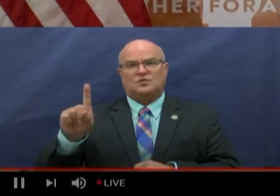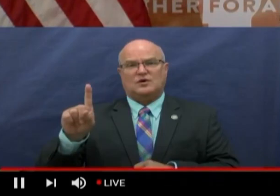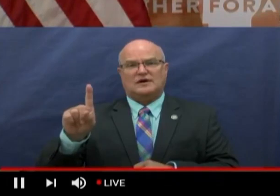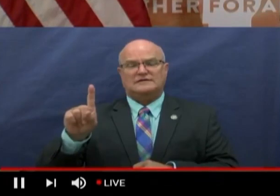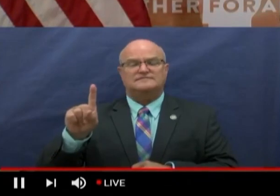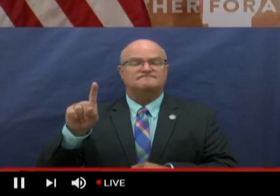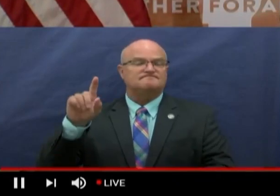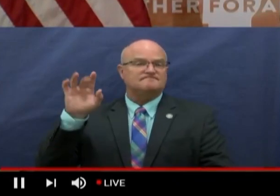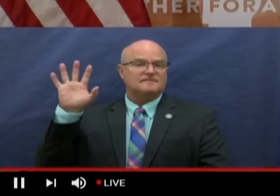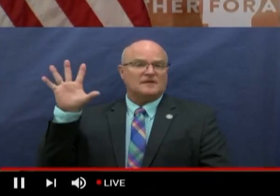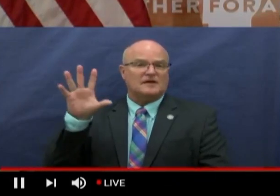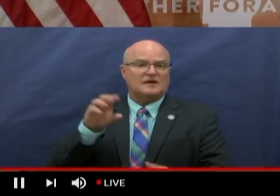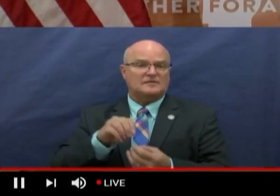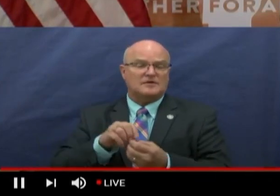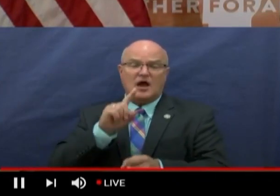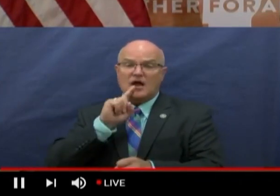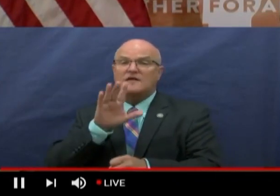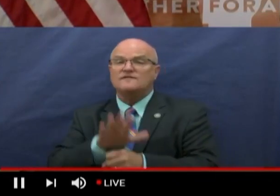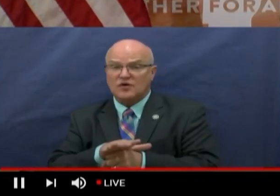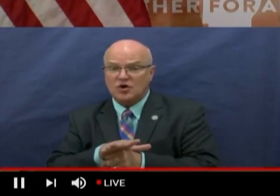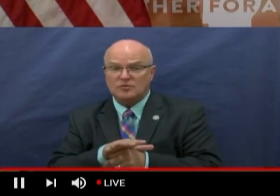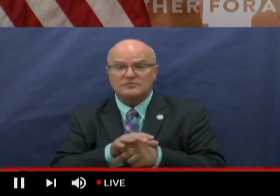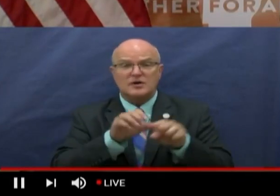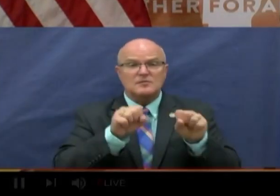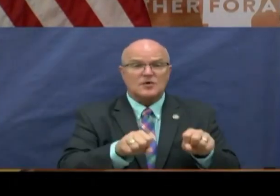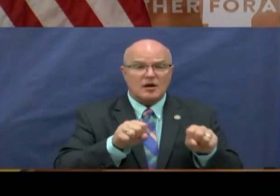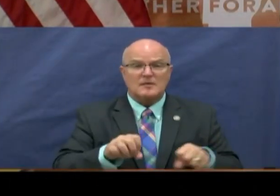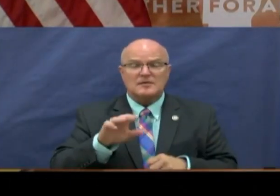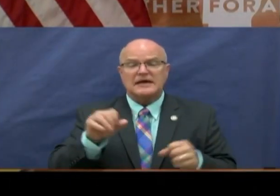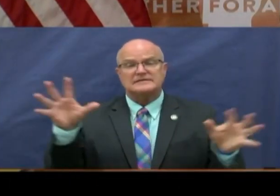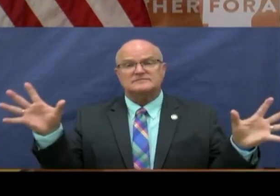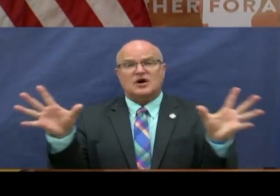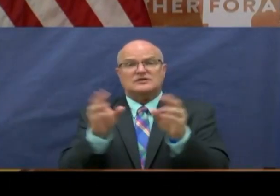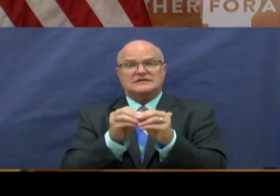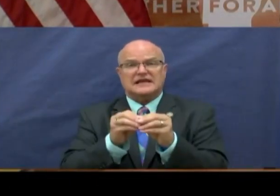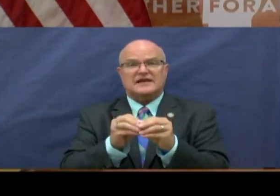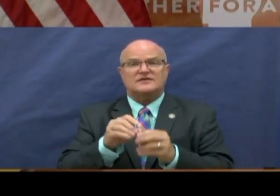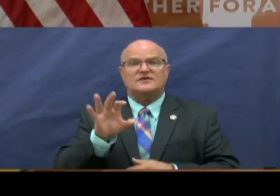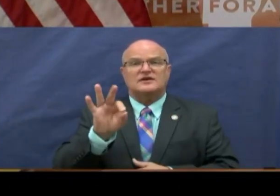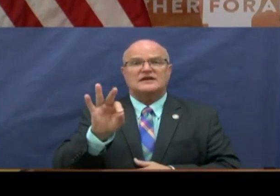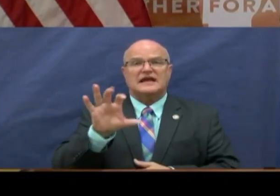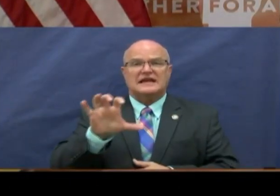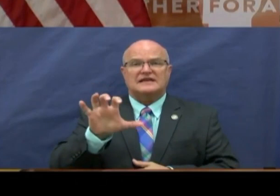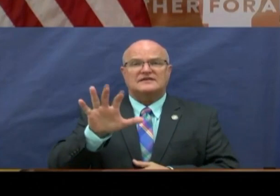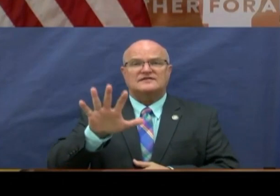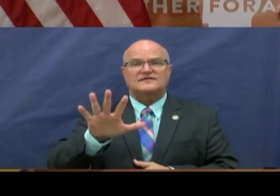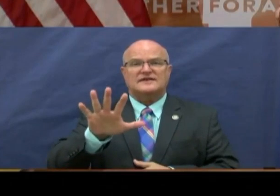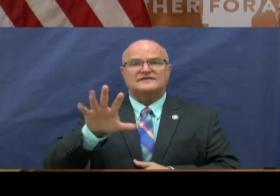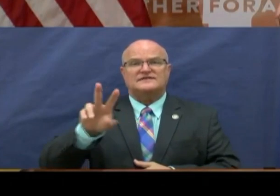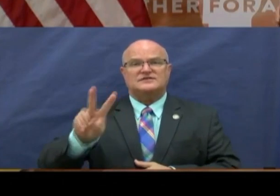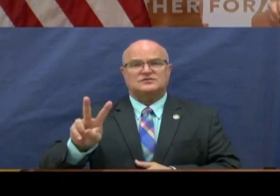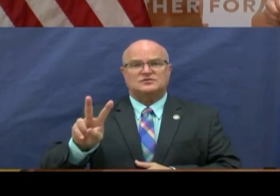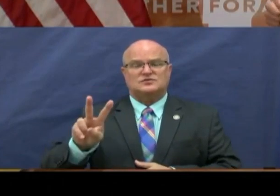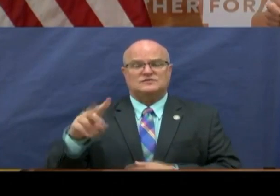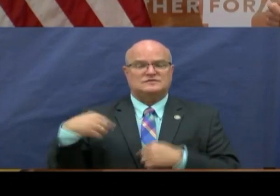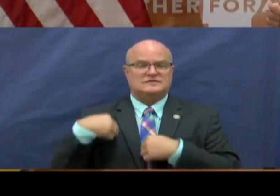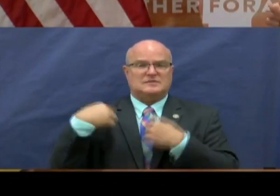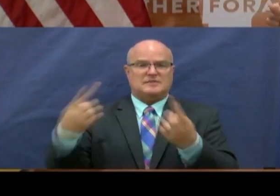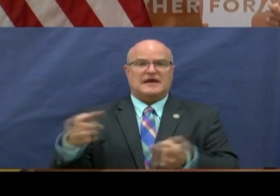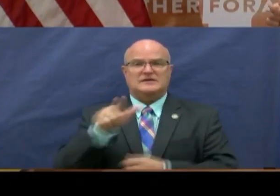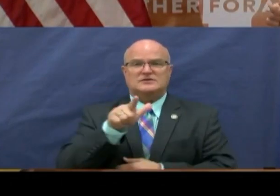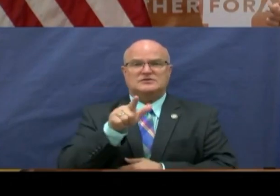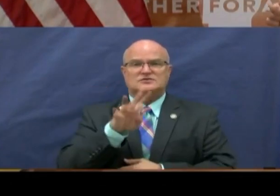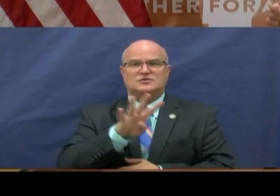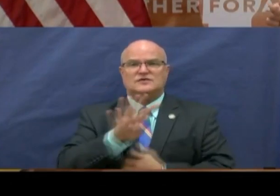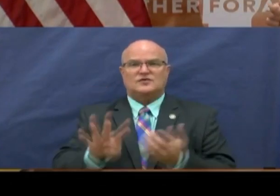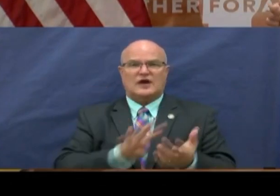that brings both our confirmed and our probable cases to 952 over the last 24